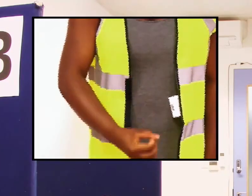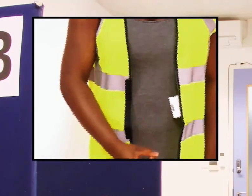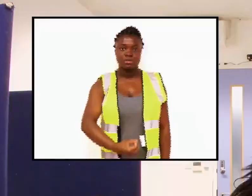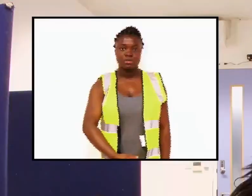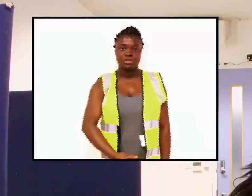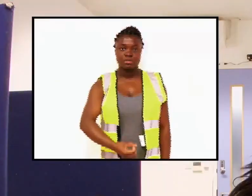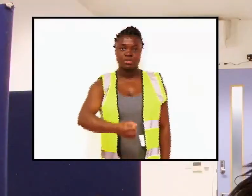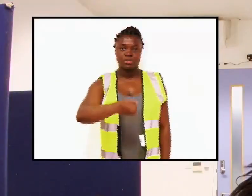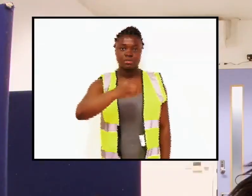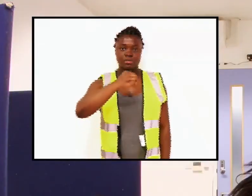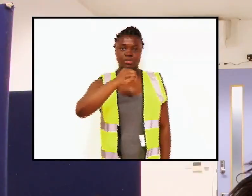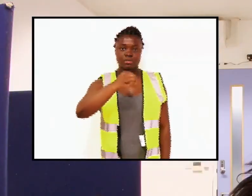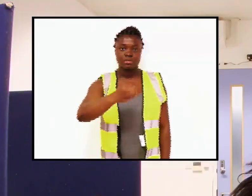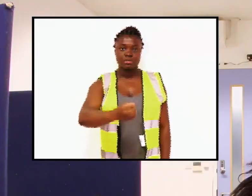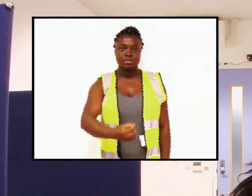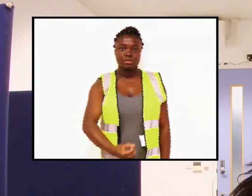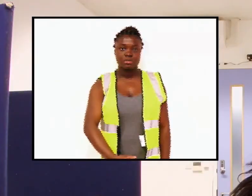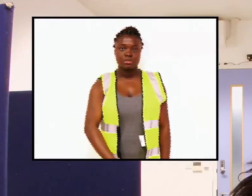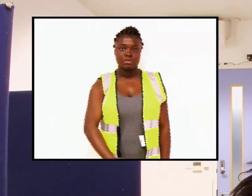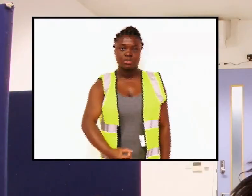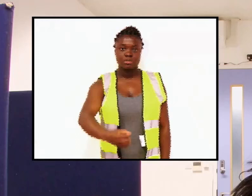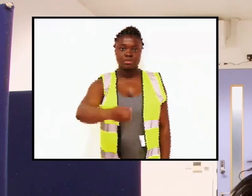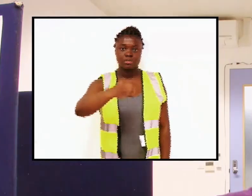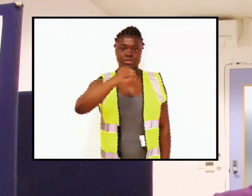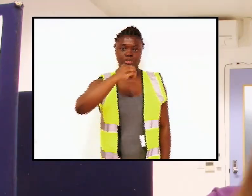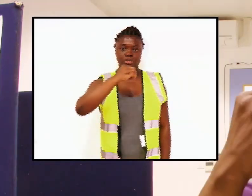attaching the harness to your belt, then raise it to head level.